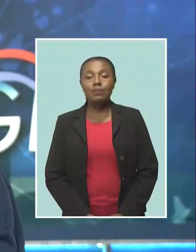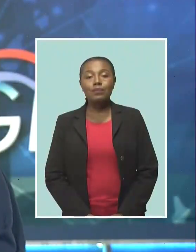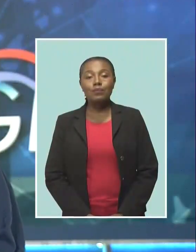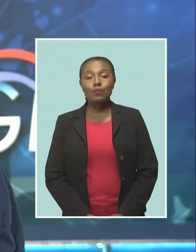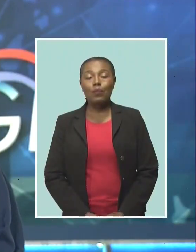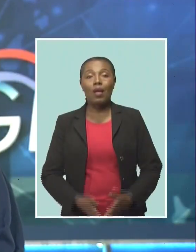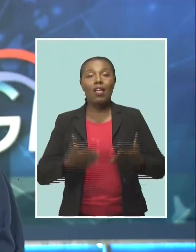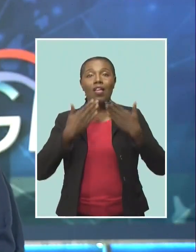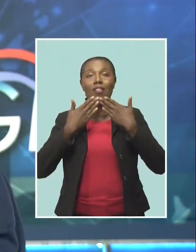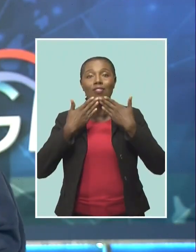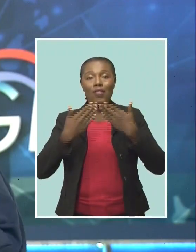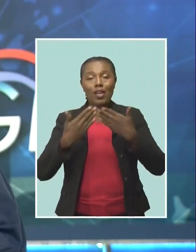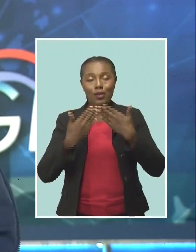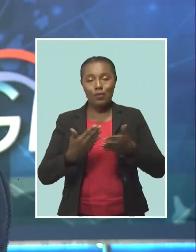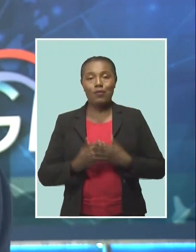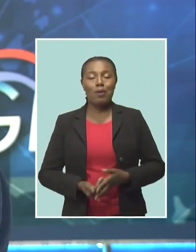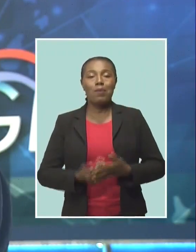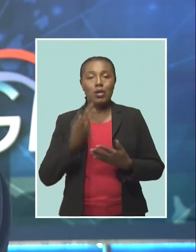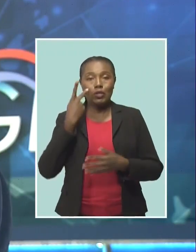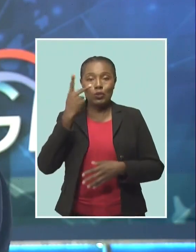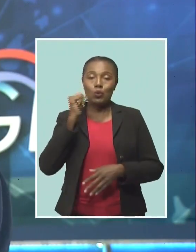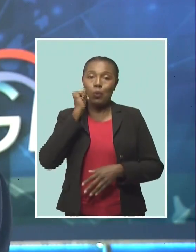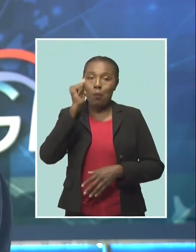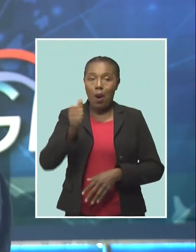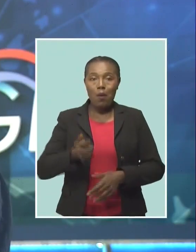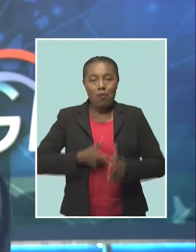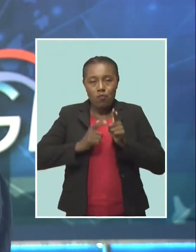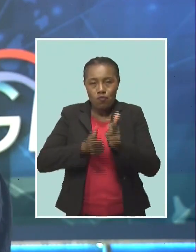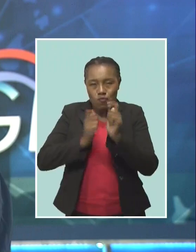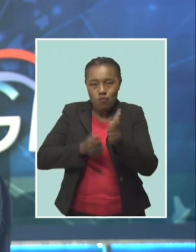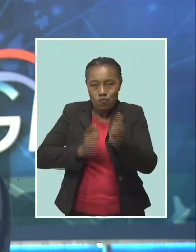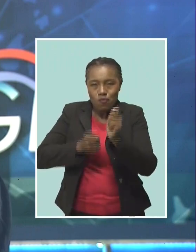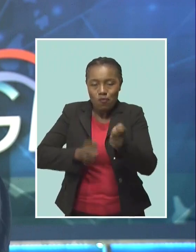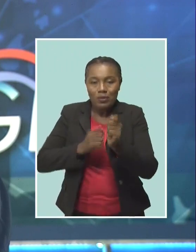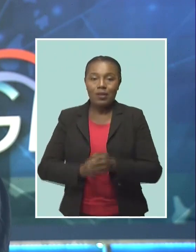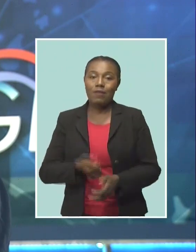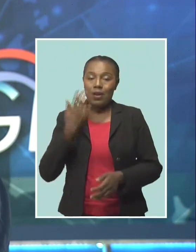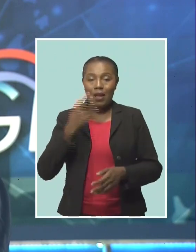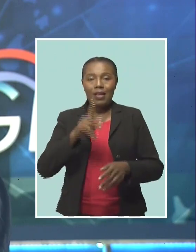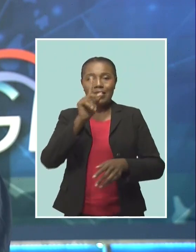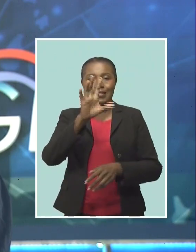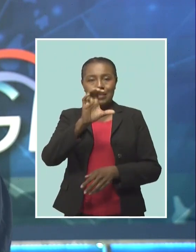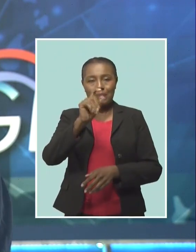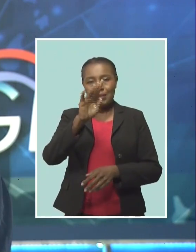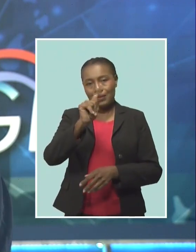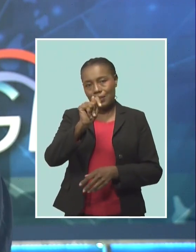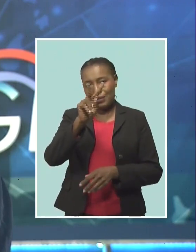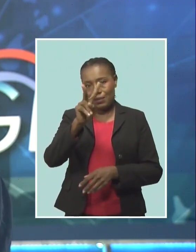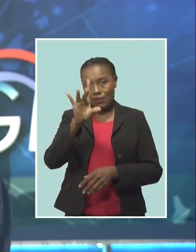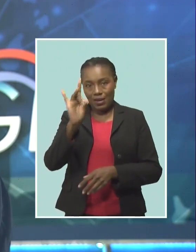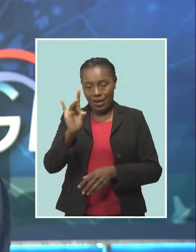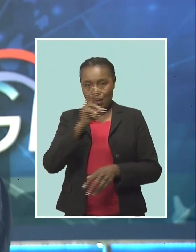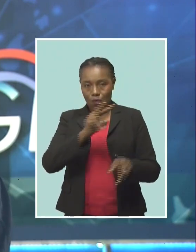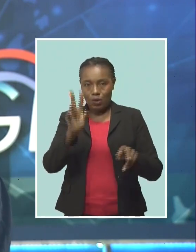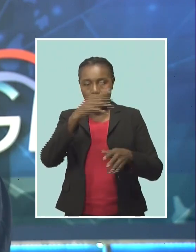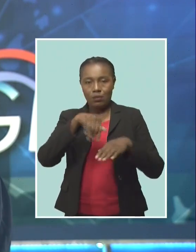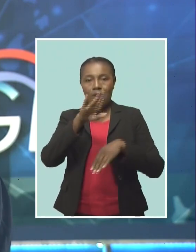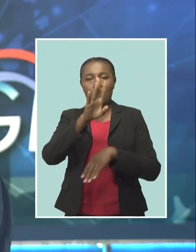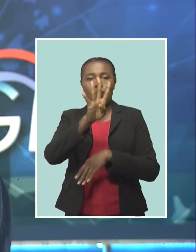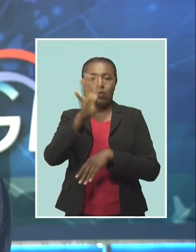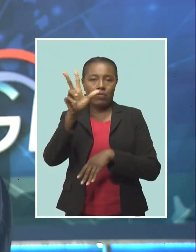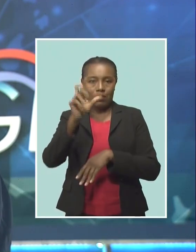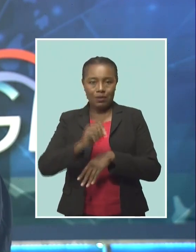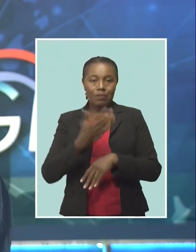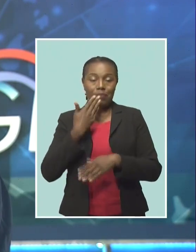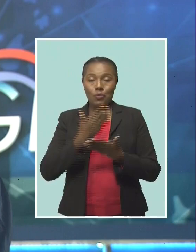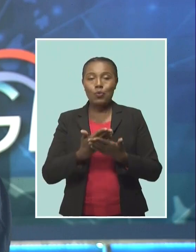Hey, thank you so much, Anne-Marie. See you at the races tomorrow. If you can't make it, tune into CBC TV 8 from just around 4:30. That's